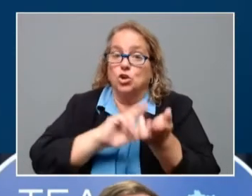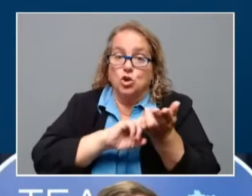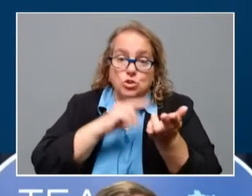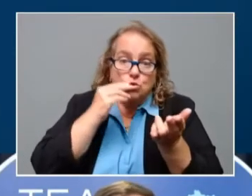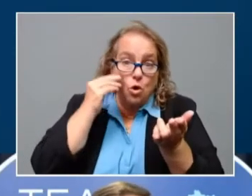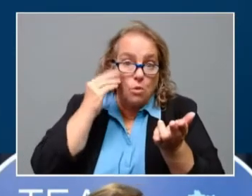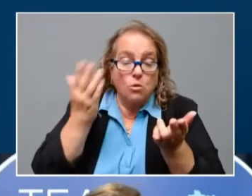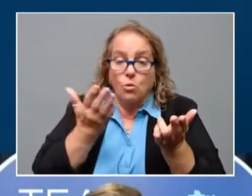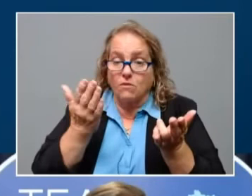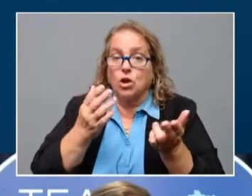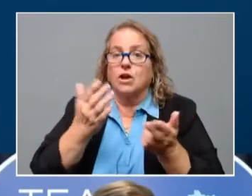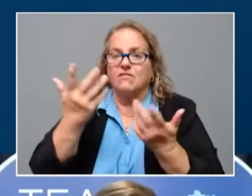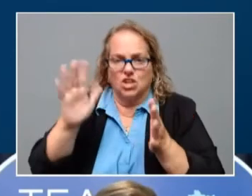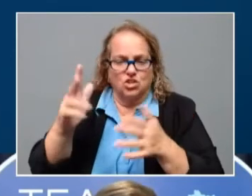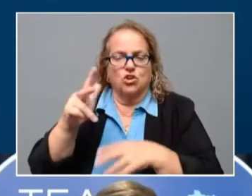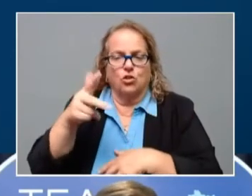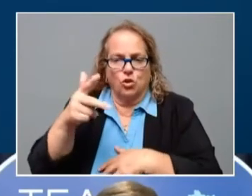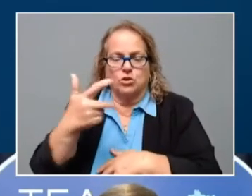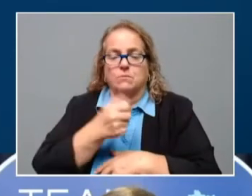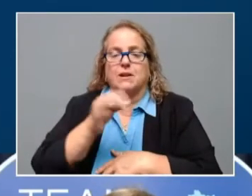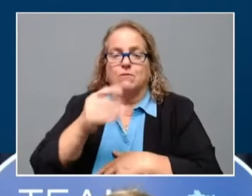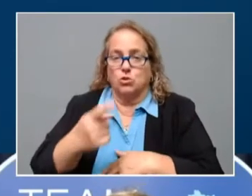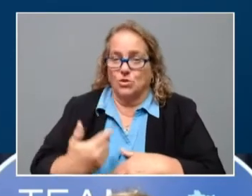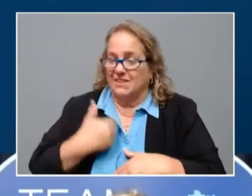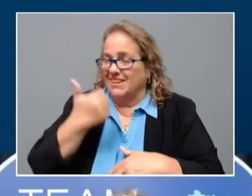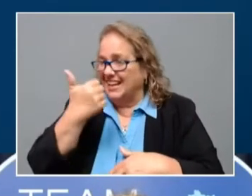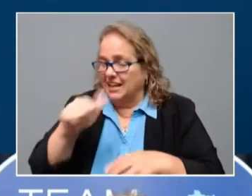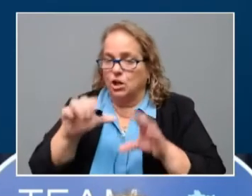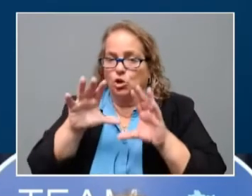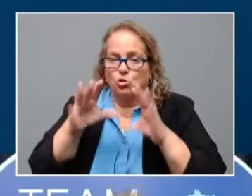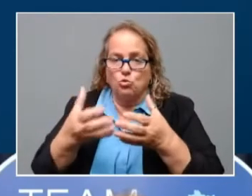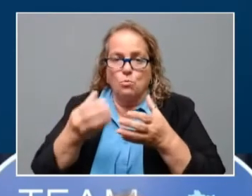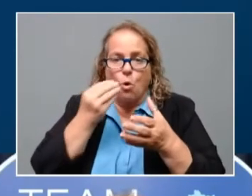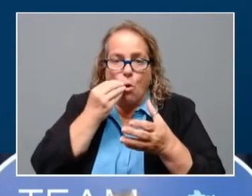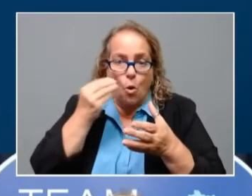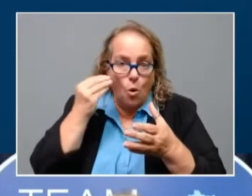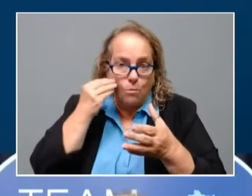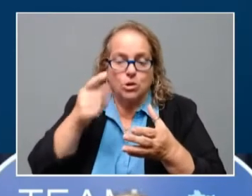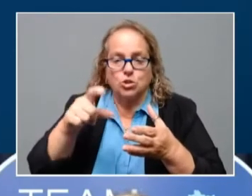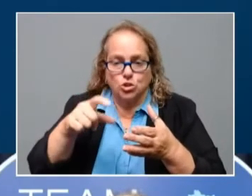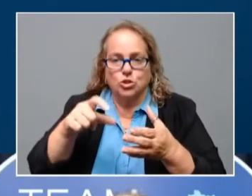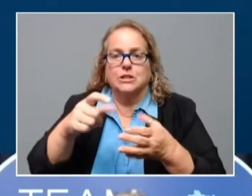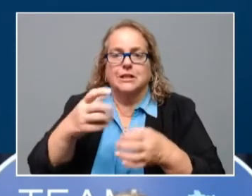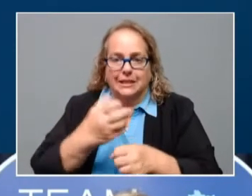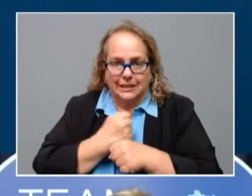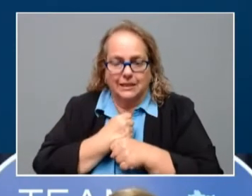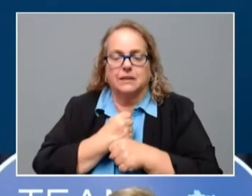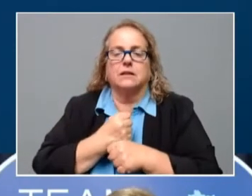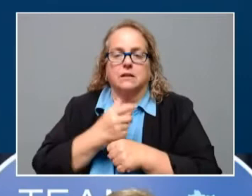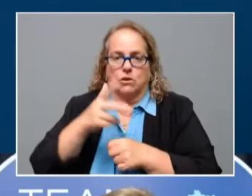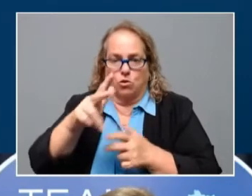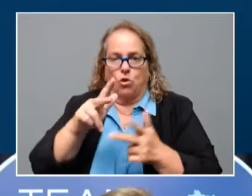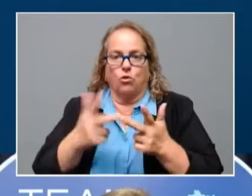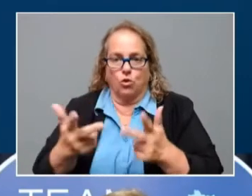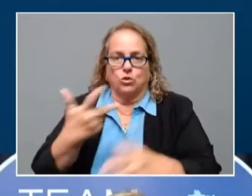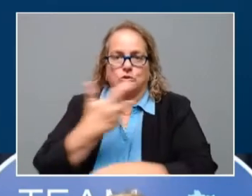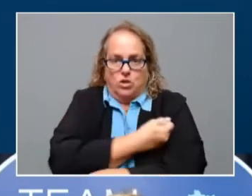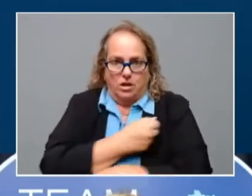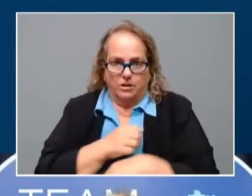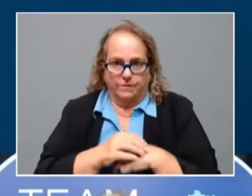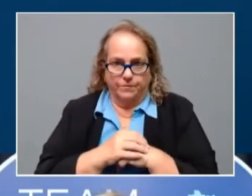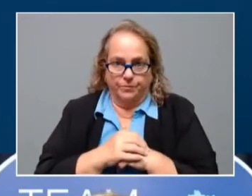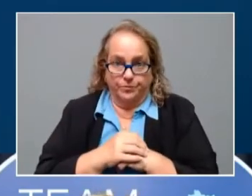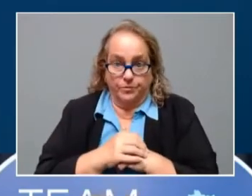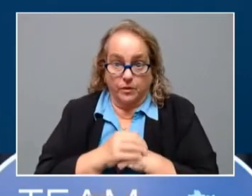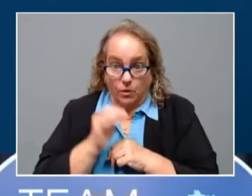done that, but if you live in congregate care settings, we think you know it. So again, that is